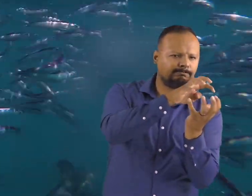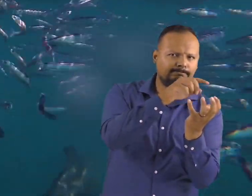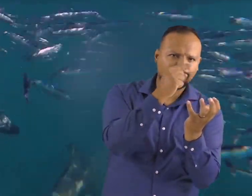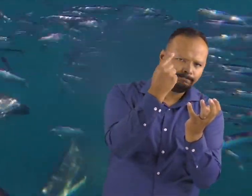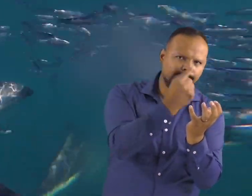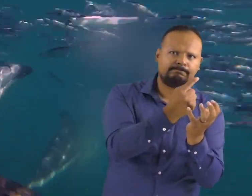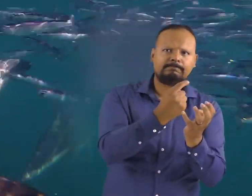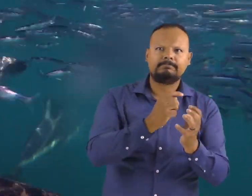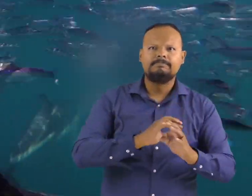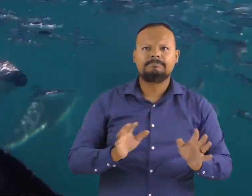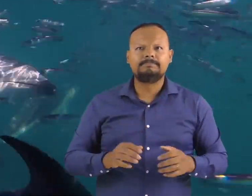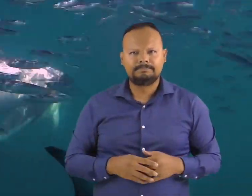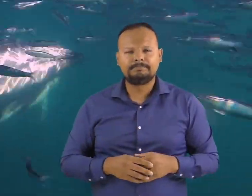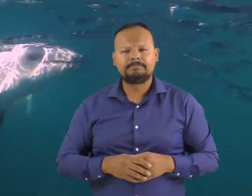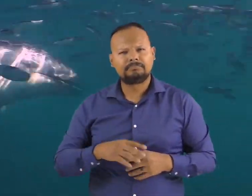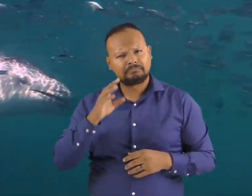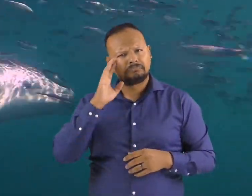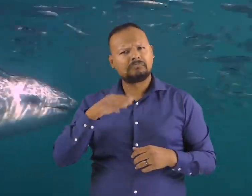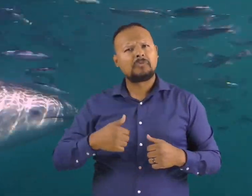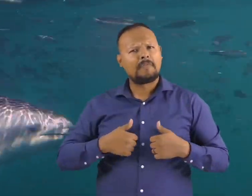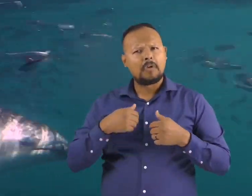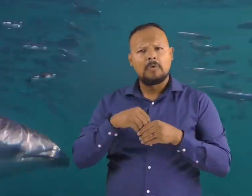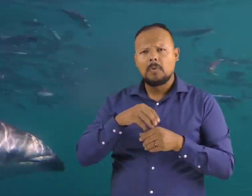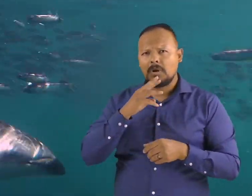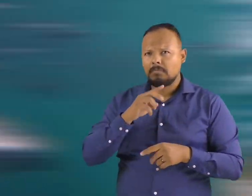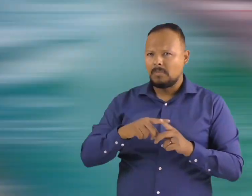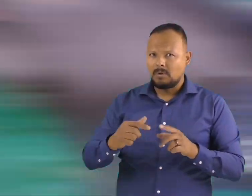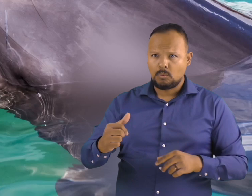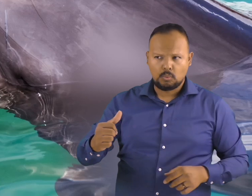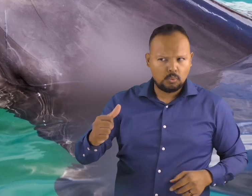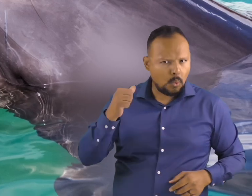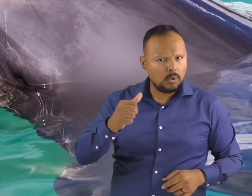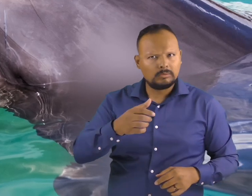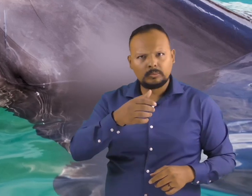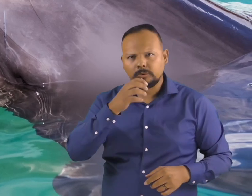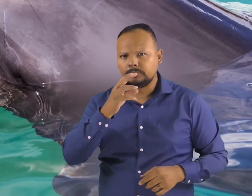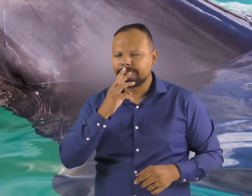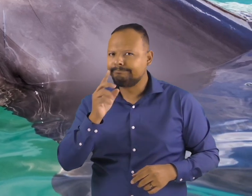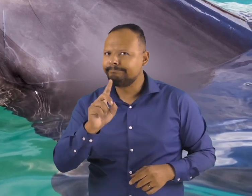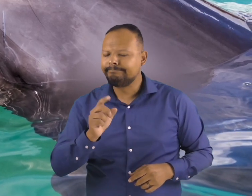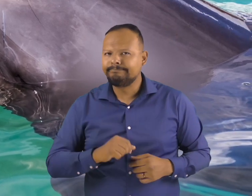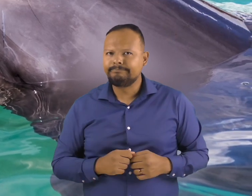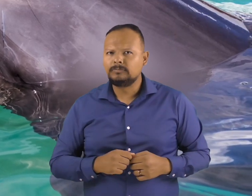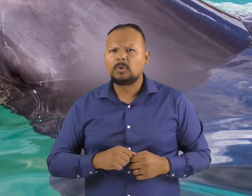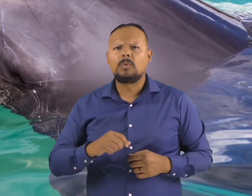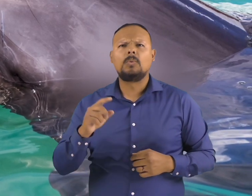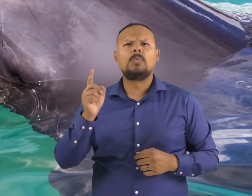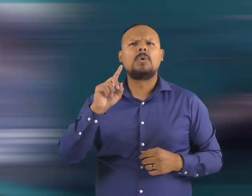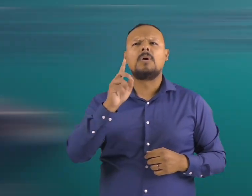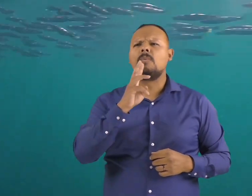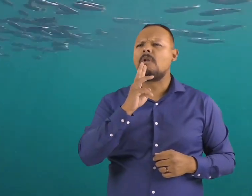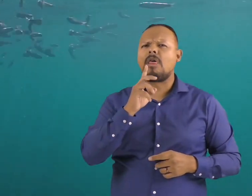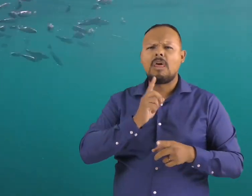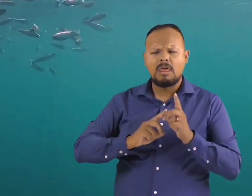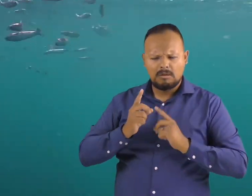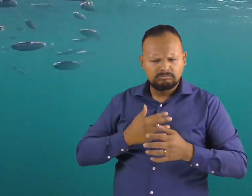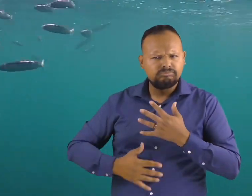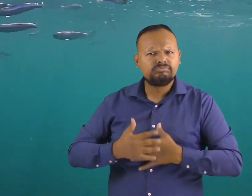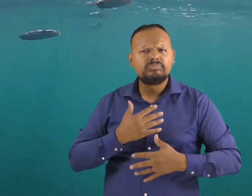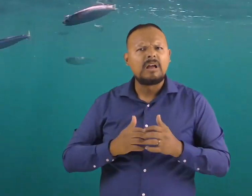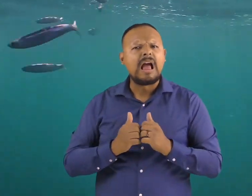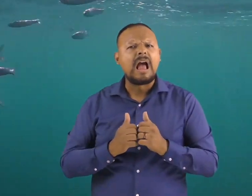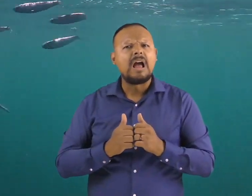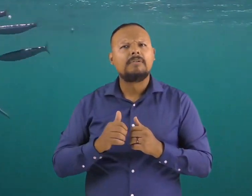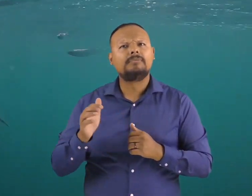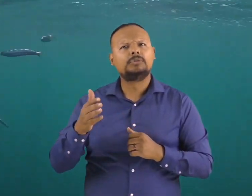Did you know that even though dolphins live in the water, they do not drink water? They get